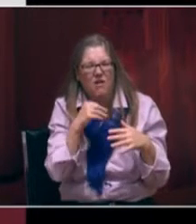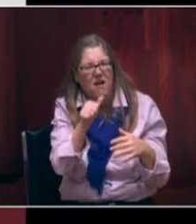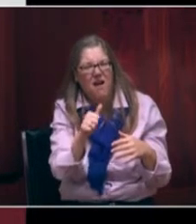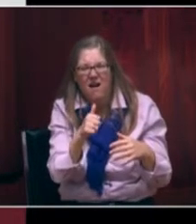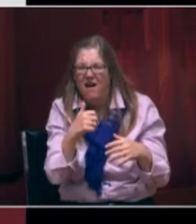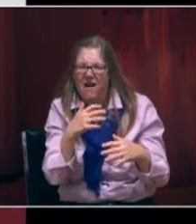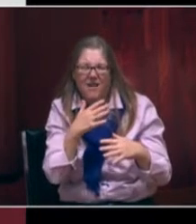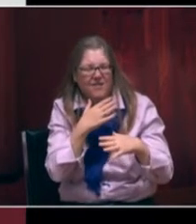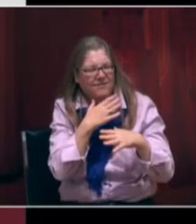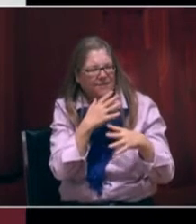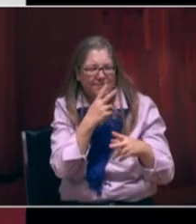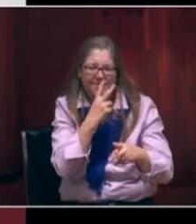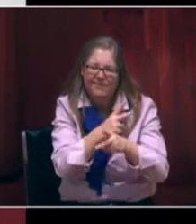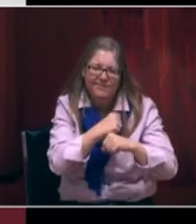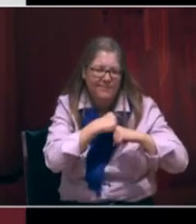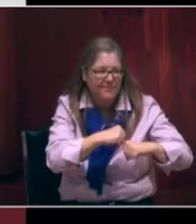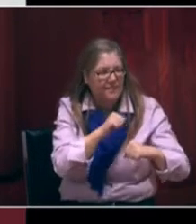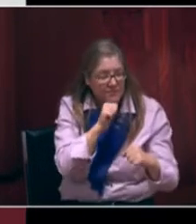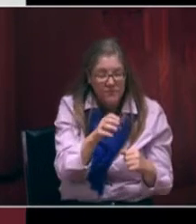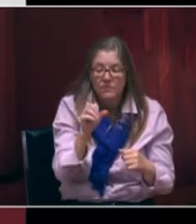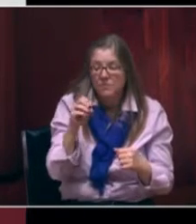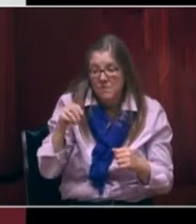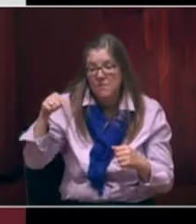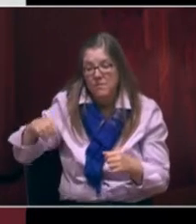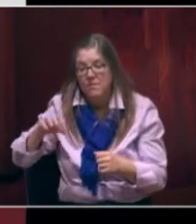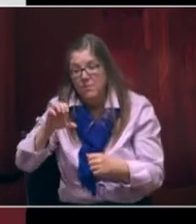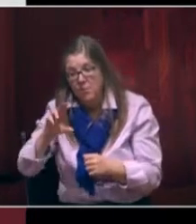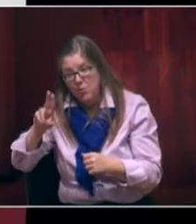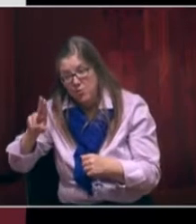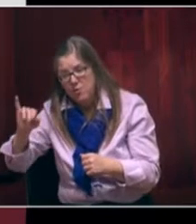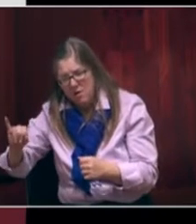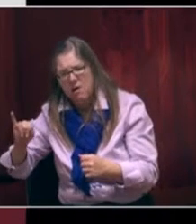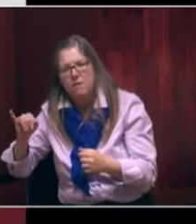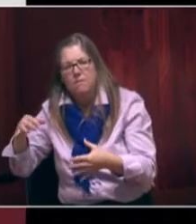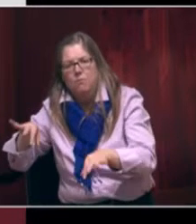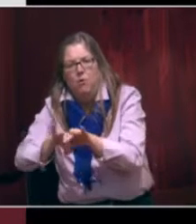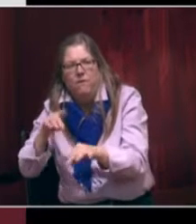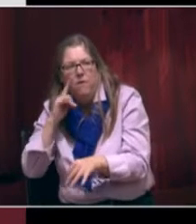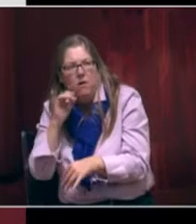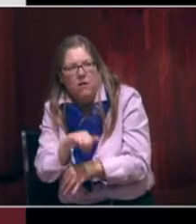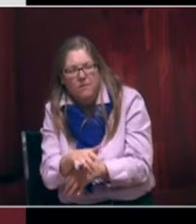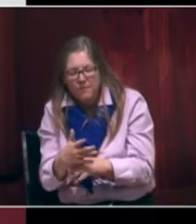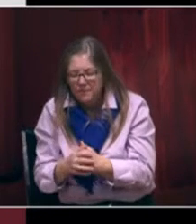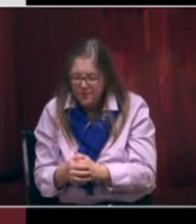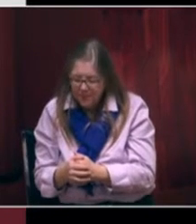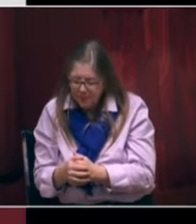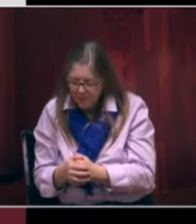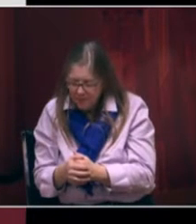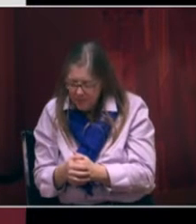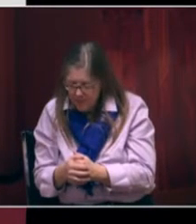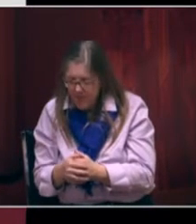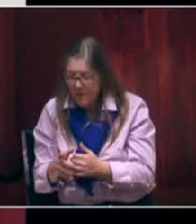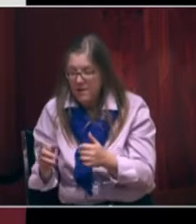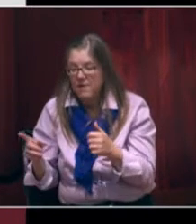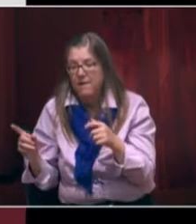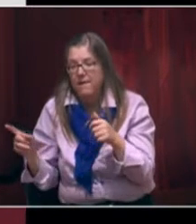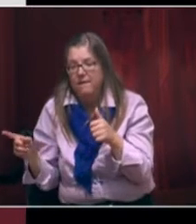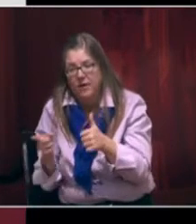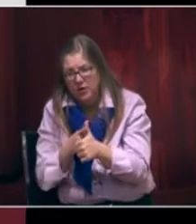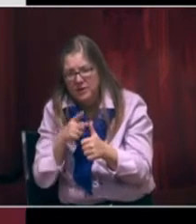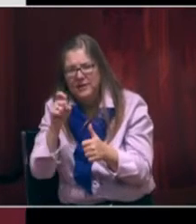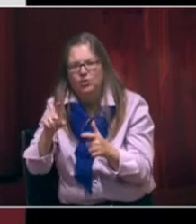this is a three-page document and it does a couple of important things, and I want to work my way from the bottom up. First things first, we needed to